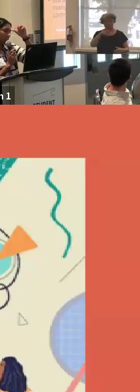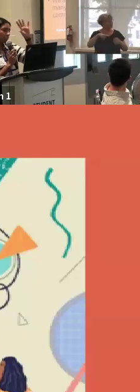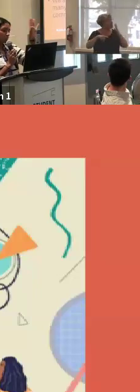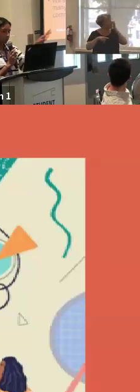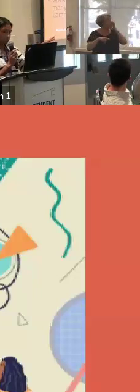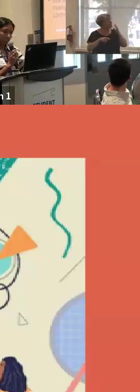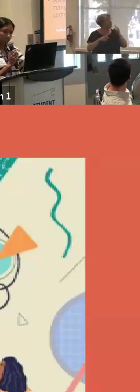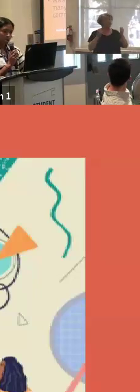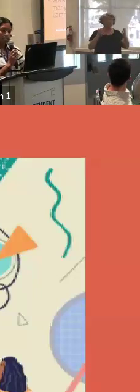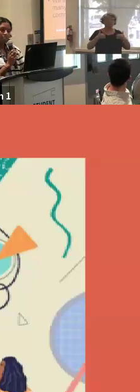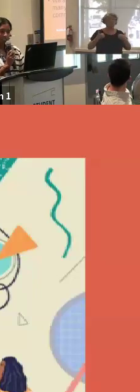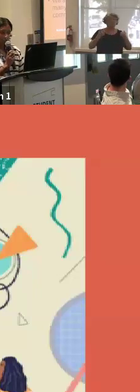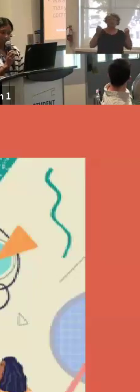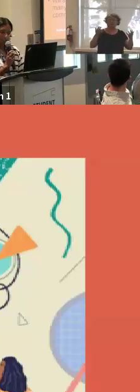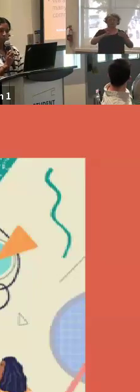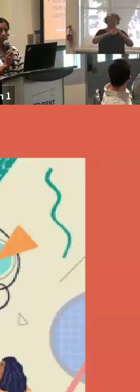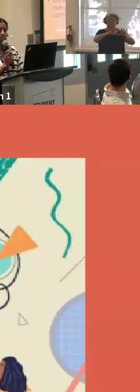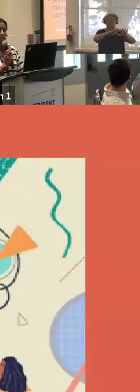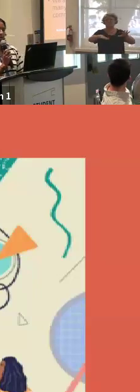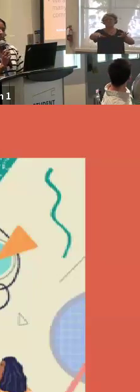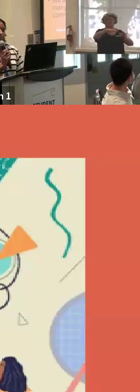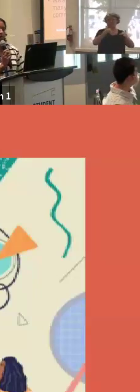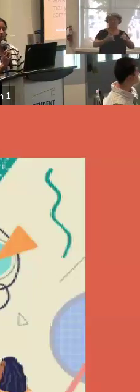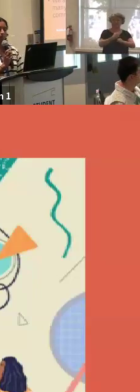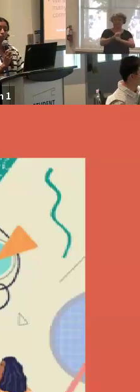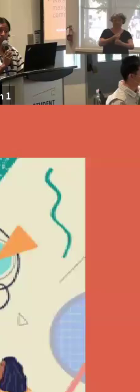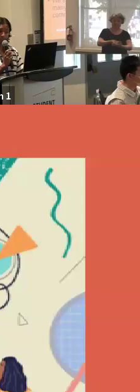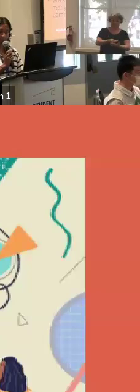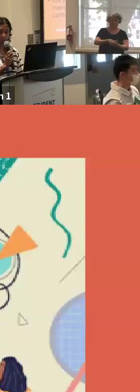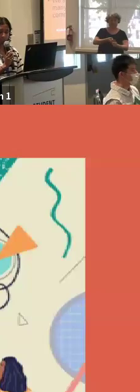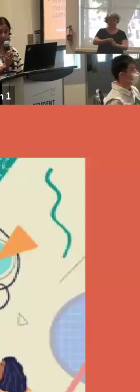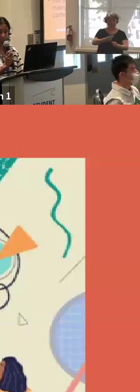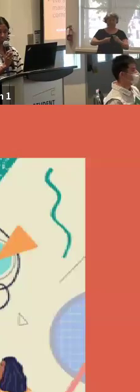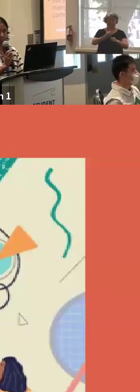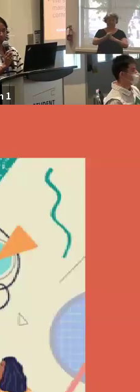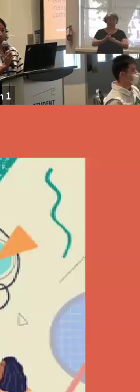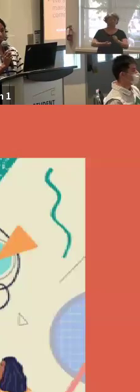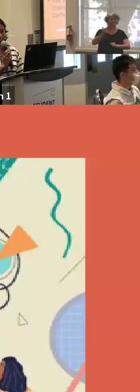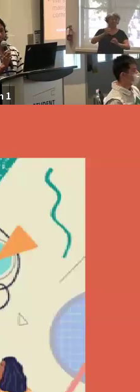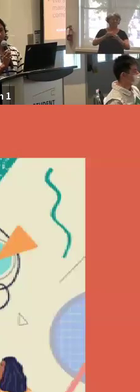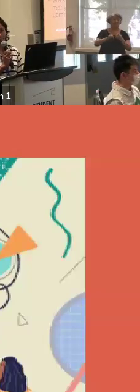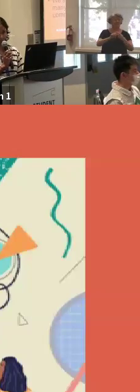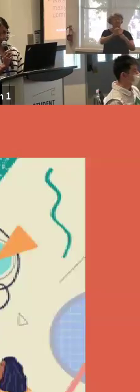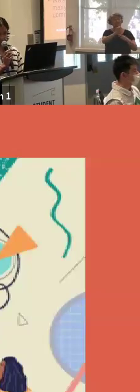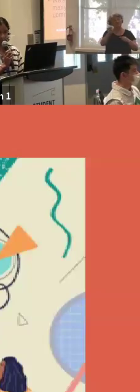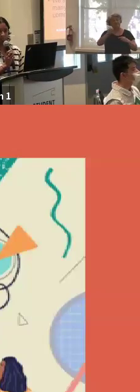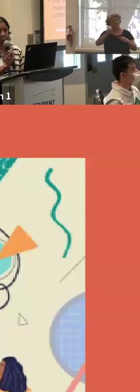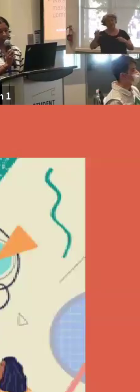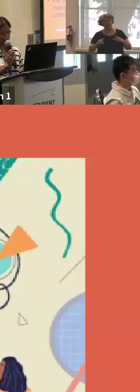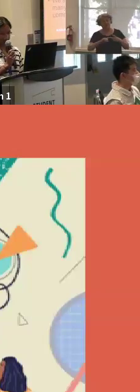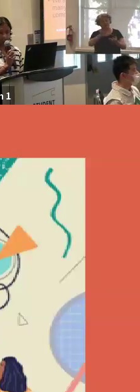different communities. This fiscal year, we have a majority of families we served this year were from East and Central